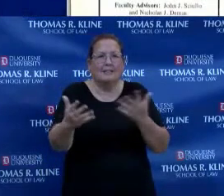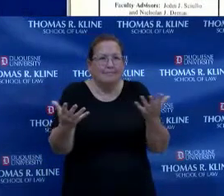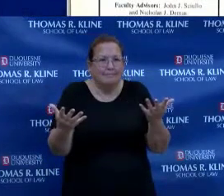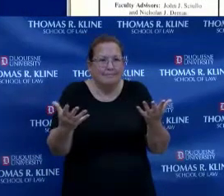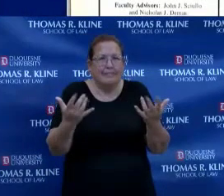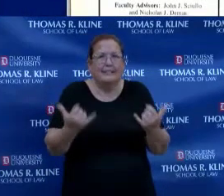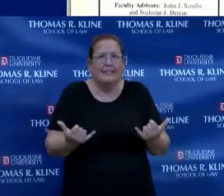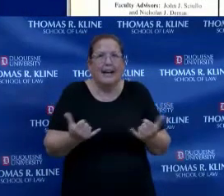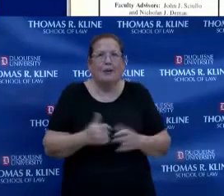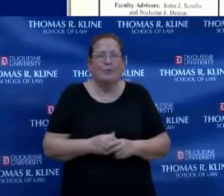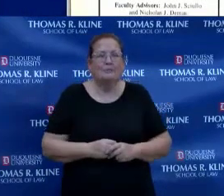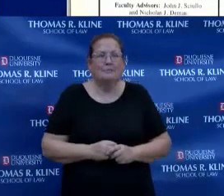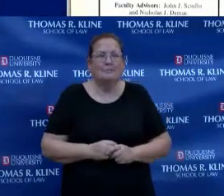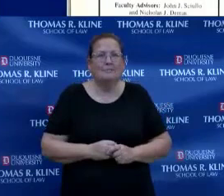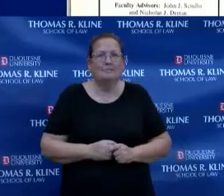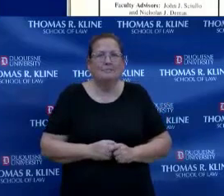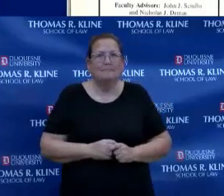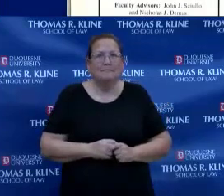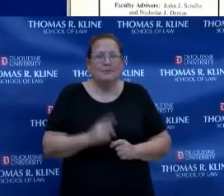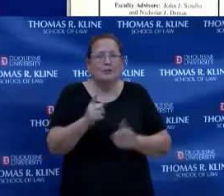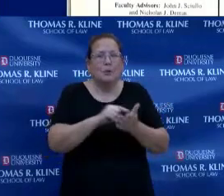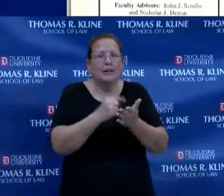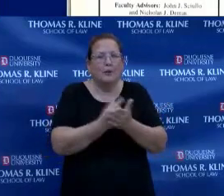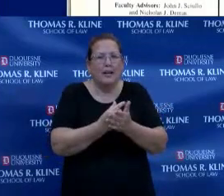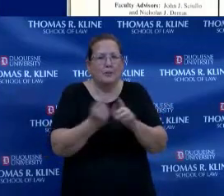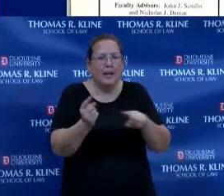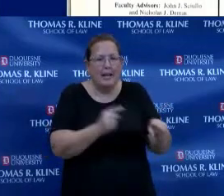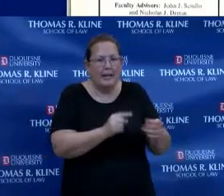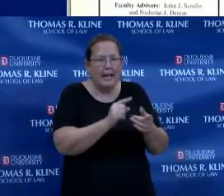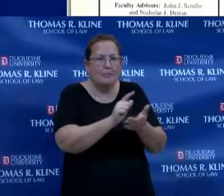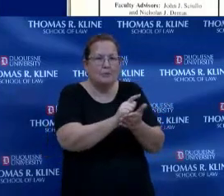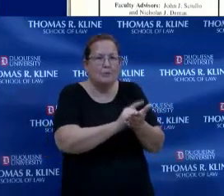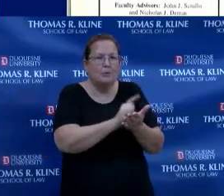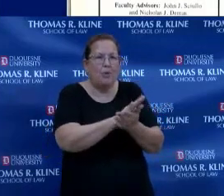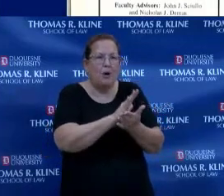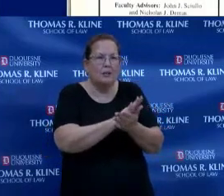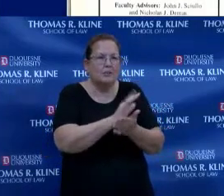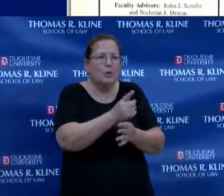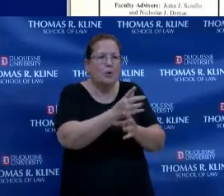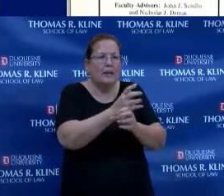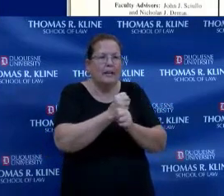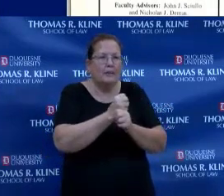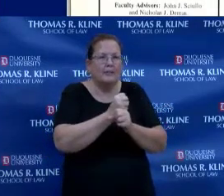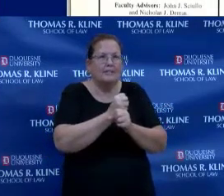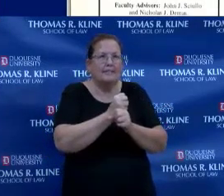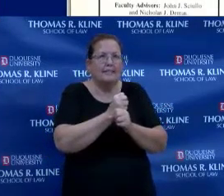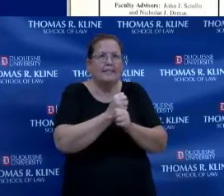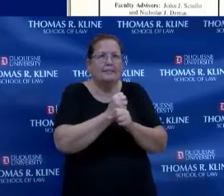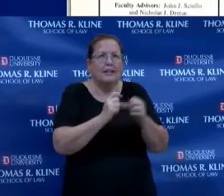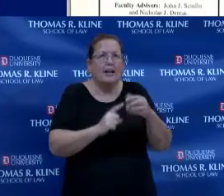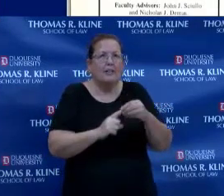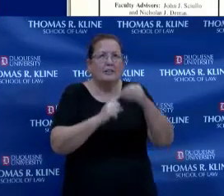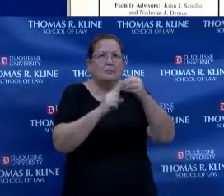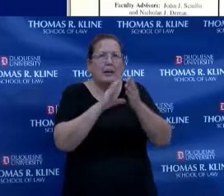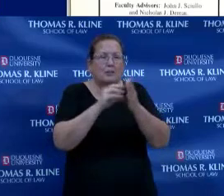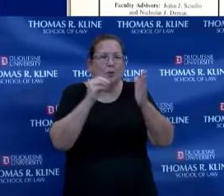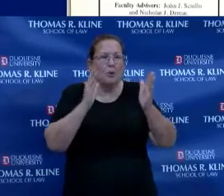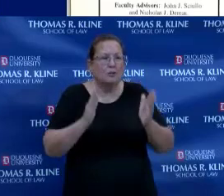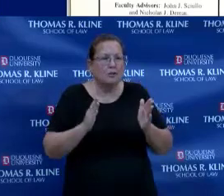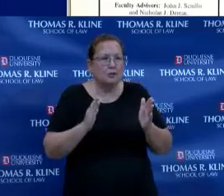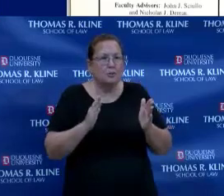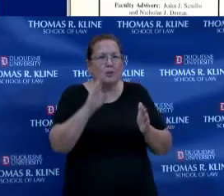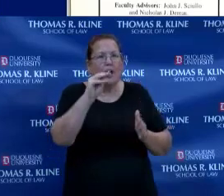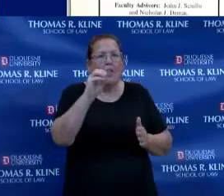Tom graduated from the law school in 1978, he received the Distinguished Student Award that Morgan